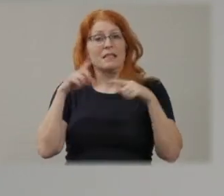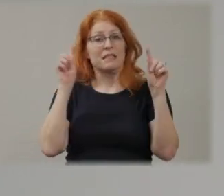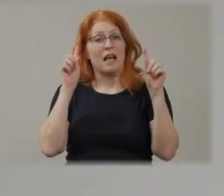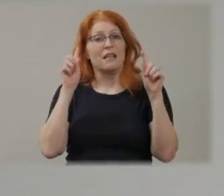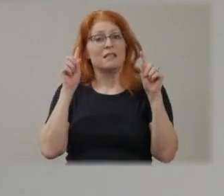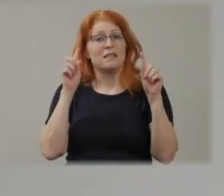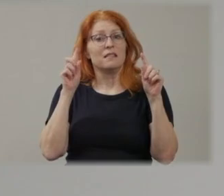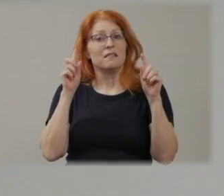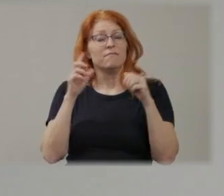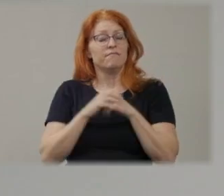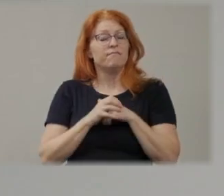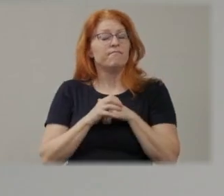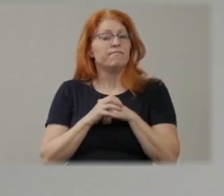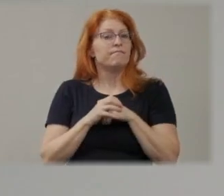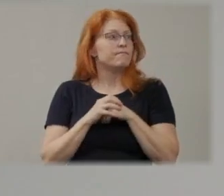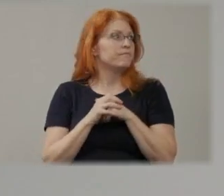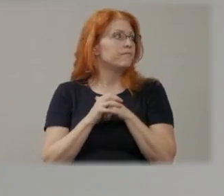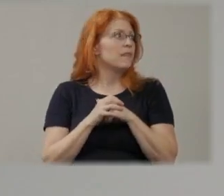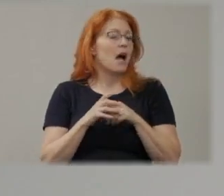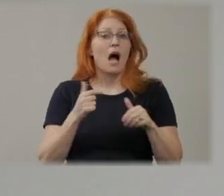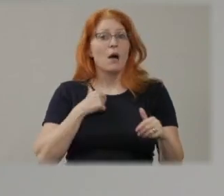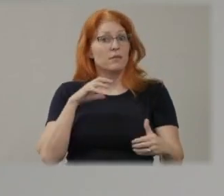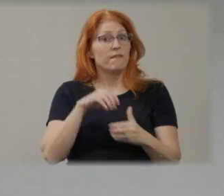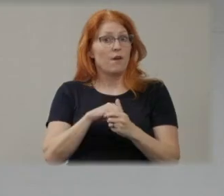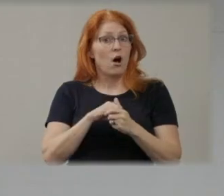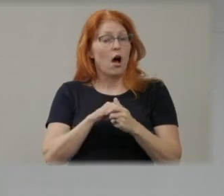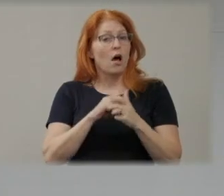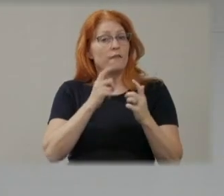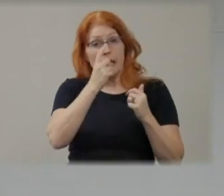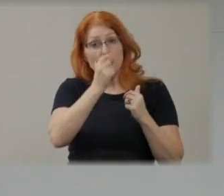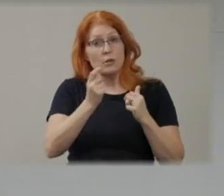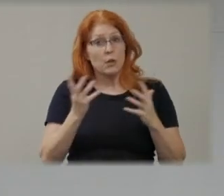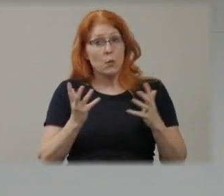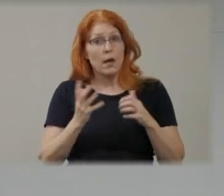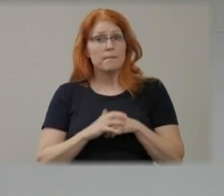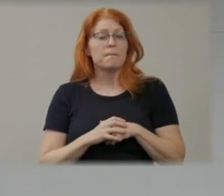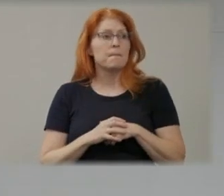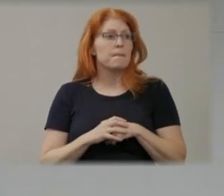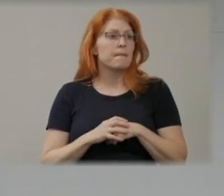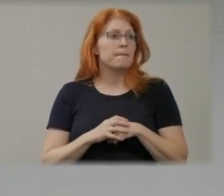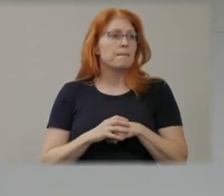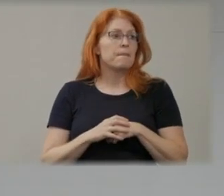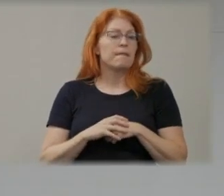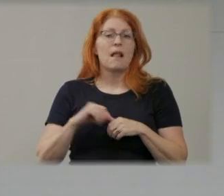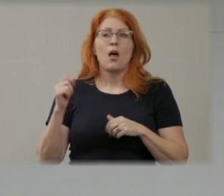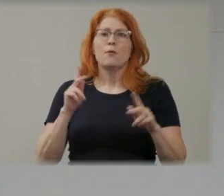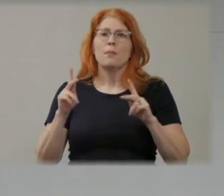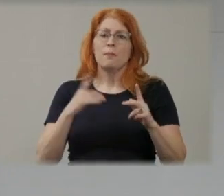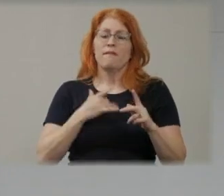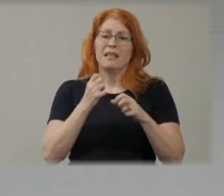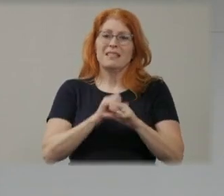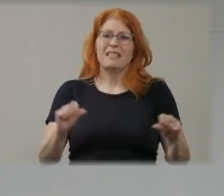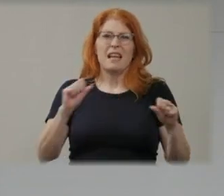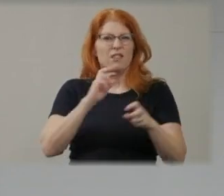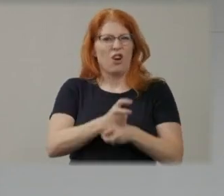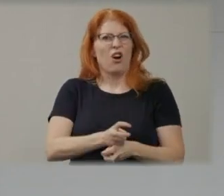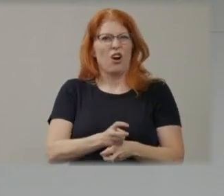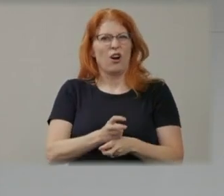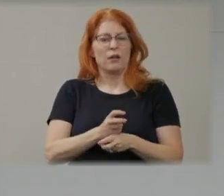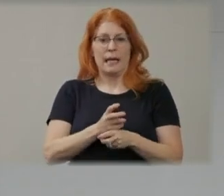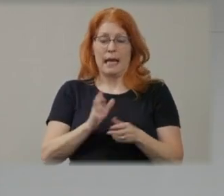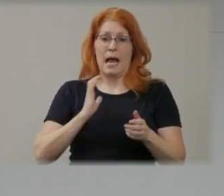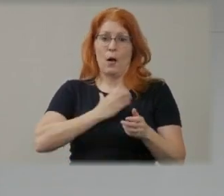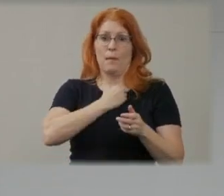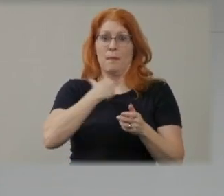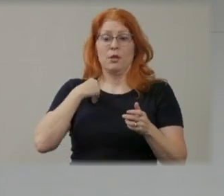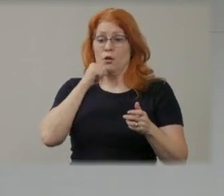today. So. Yeah, I actually was a big part of that. And the interesting thing is, it's hard to make other people feel safe, the members that we serve, if you're not